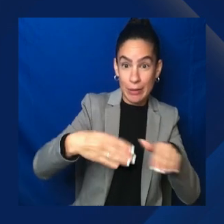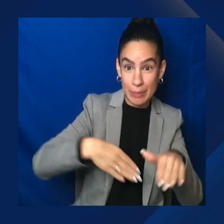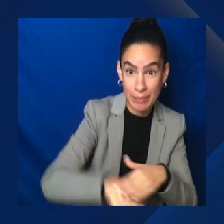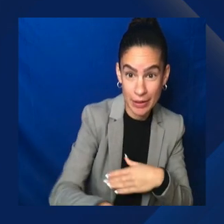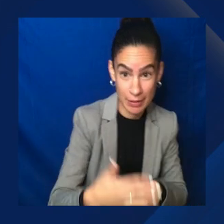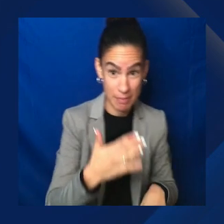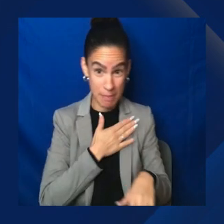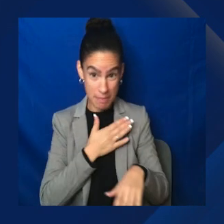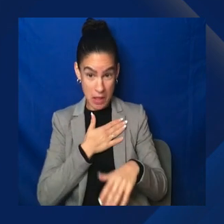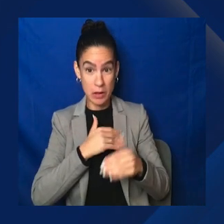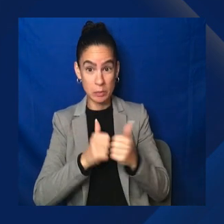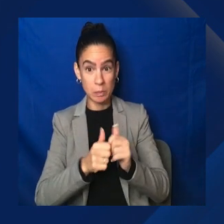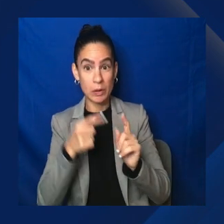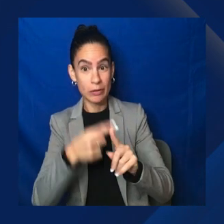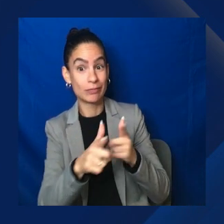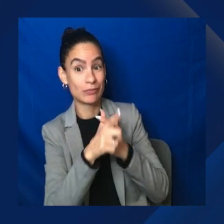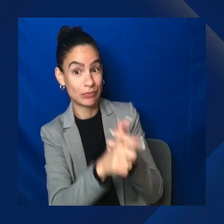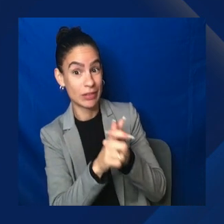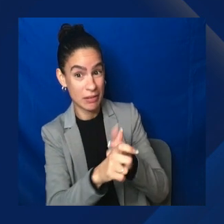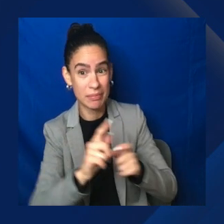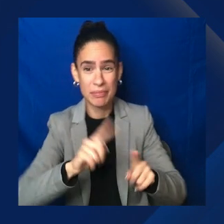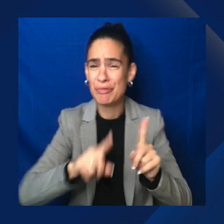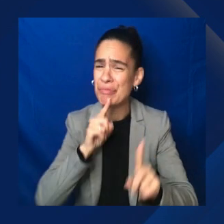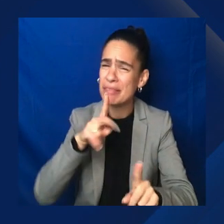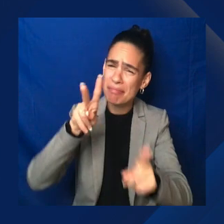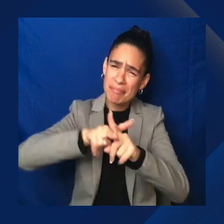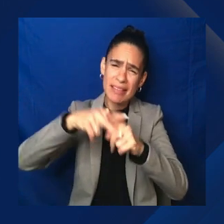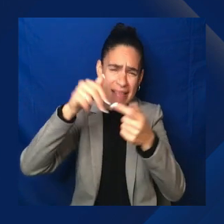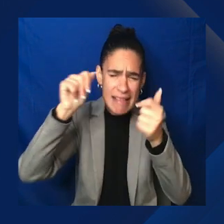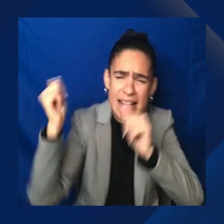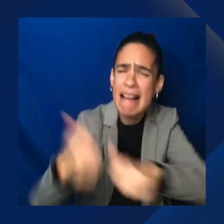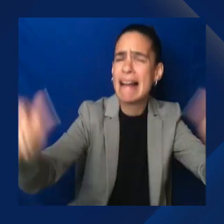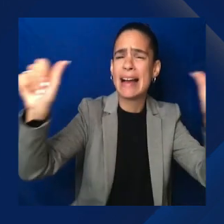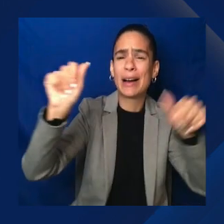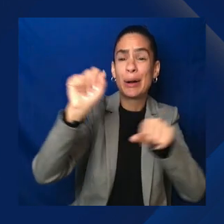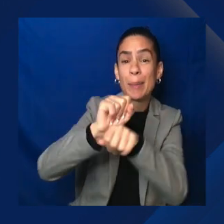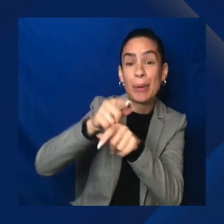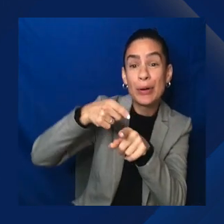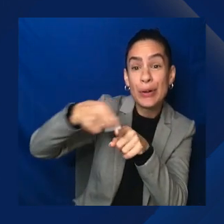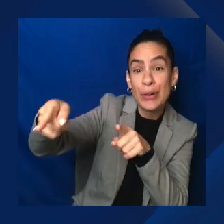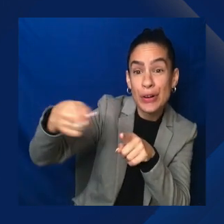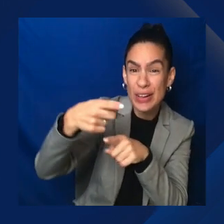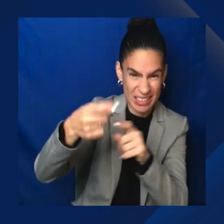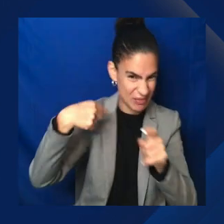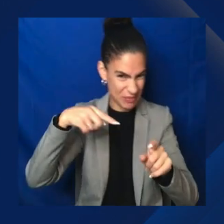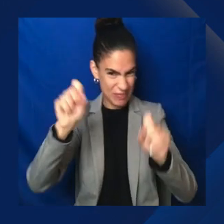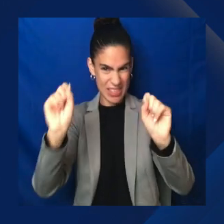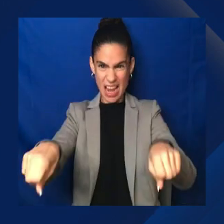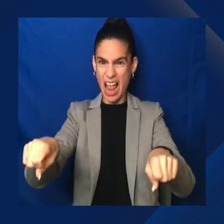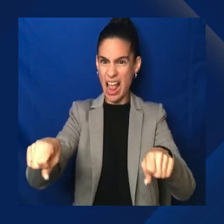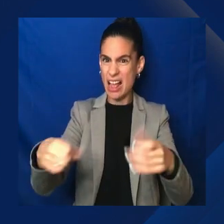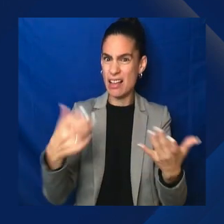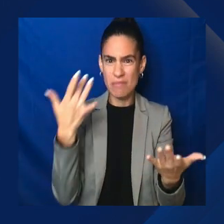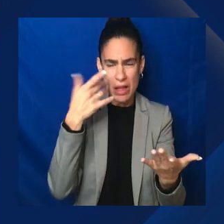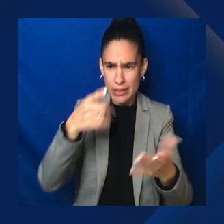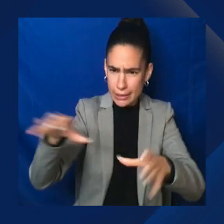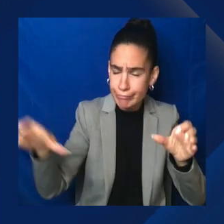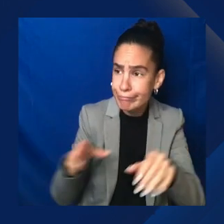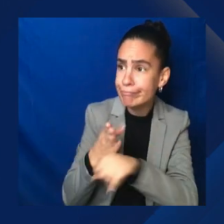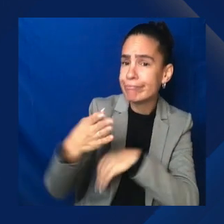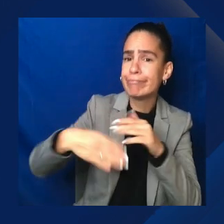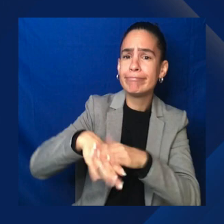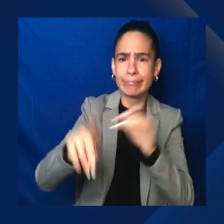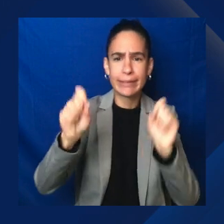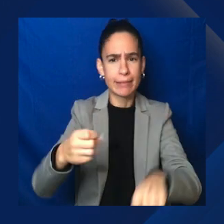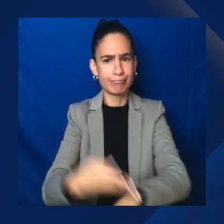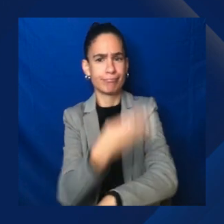all industries, you know, women feel this. And so I think this is a way, you know, I felt like I could do something, but obviously much more